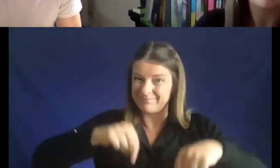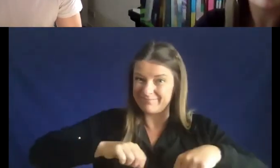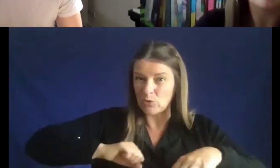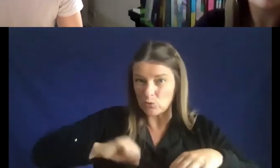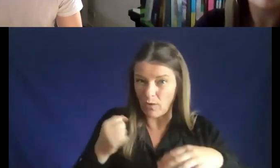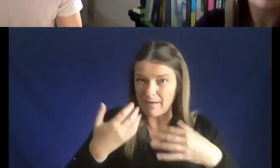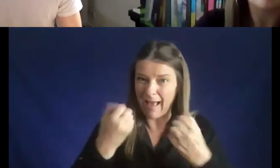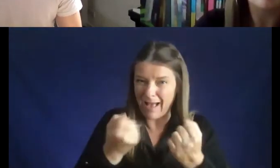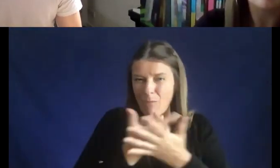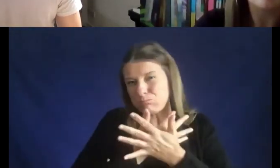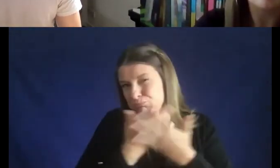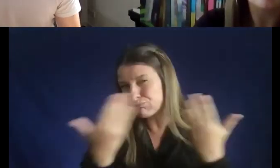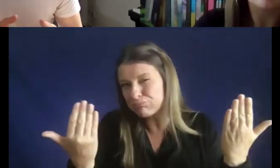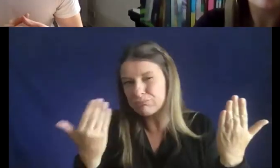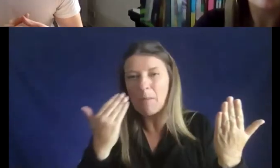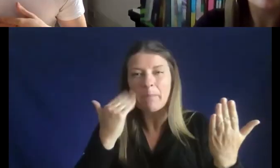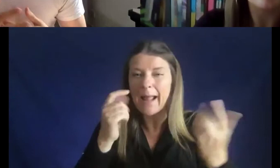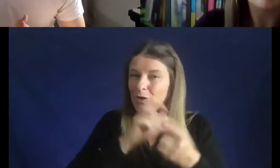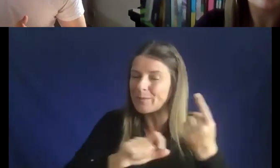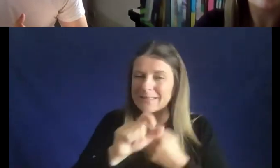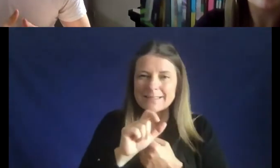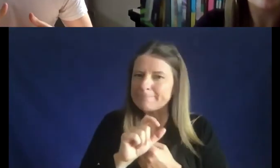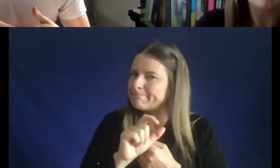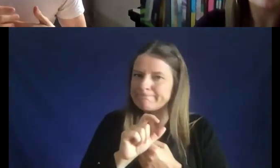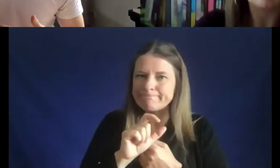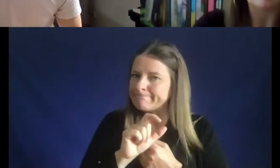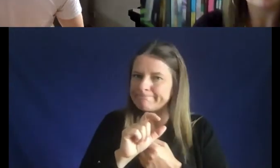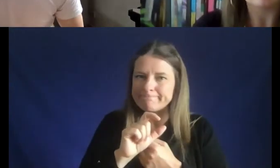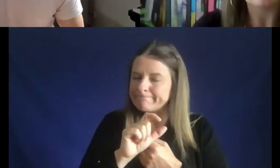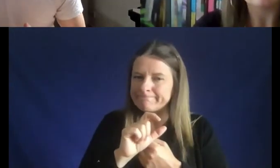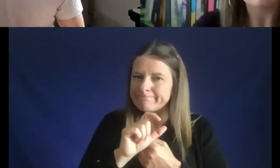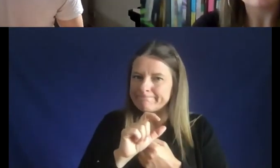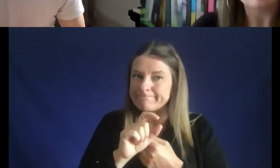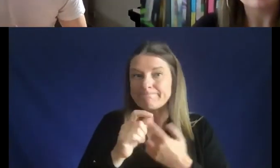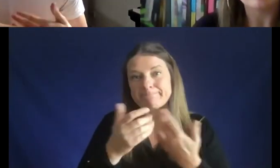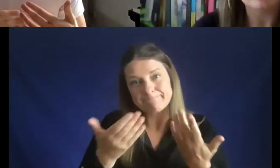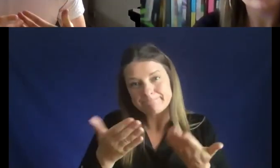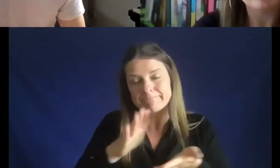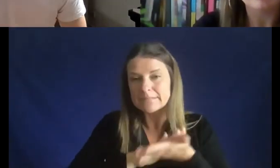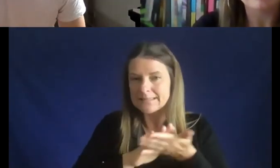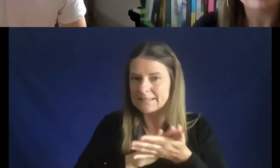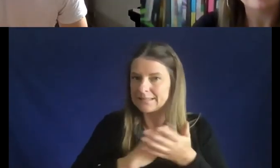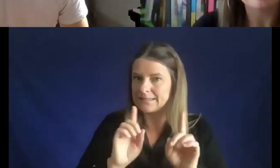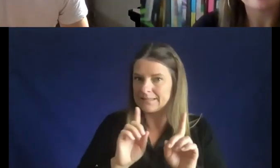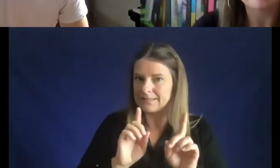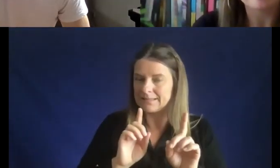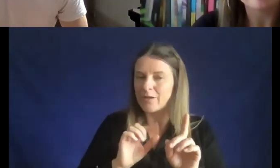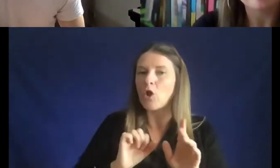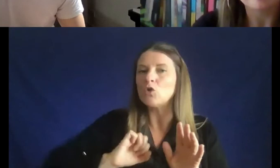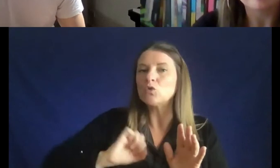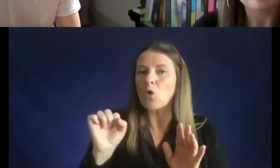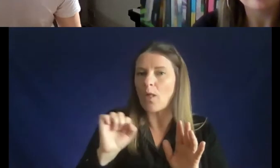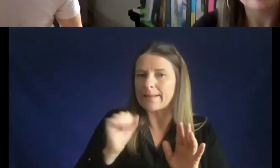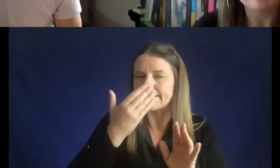community. But what you find in Scotland is that it's more focused on class, and